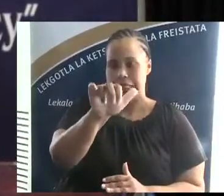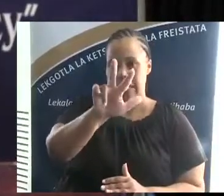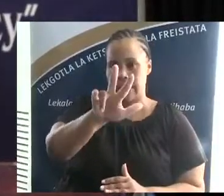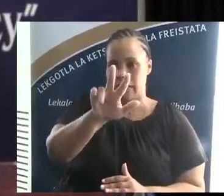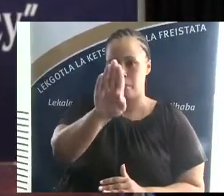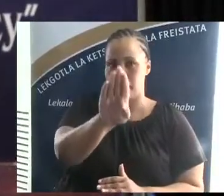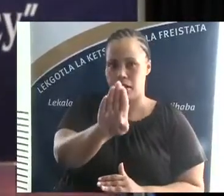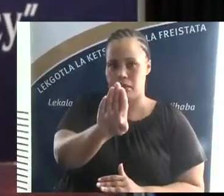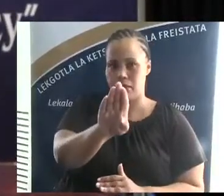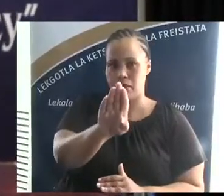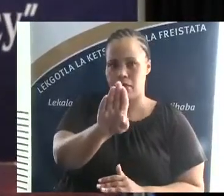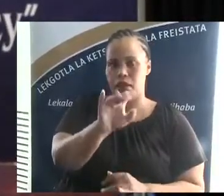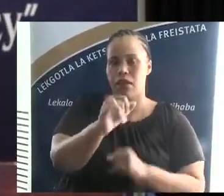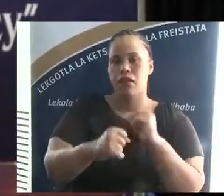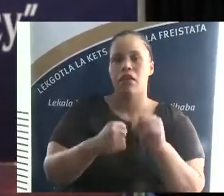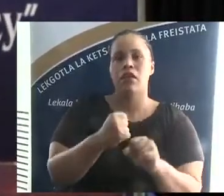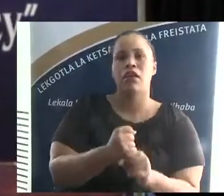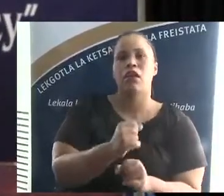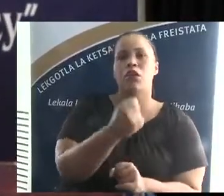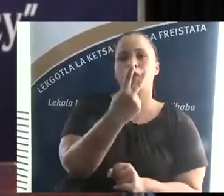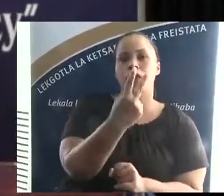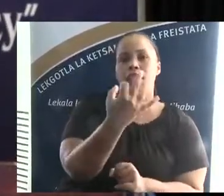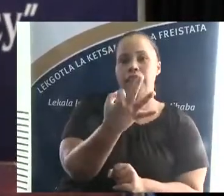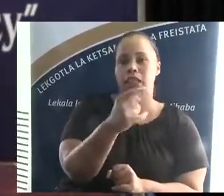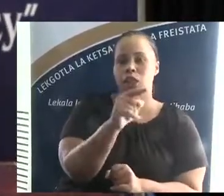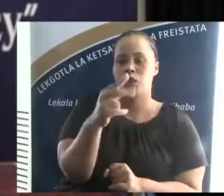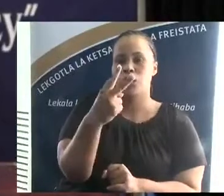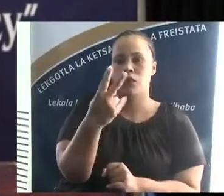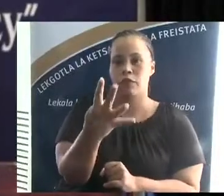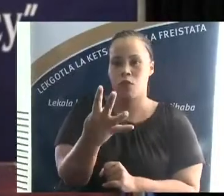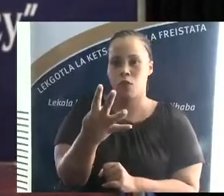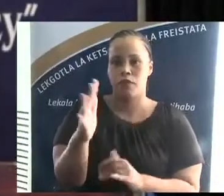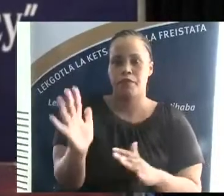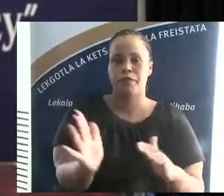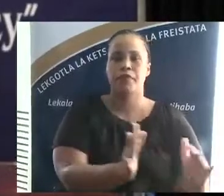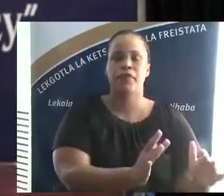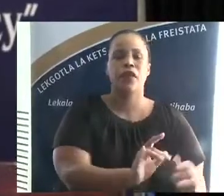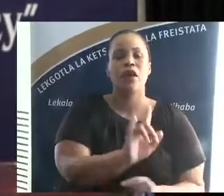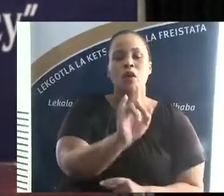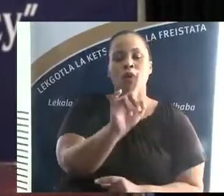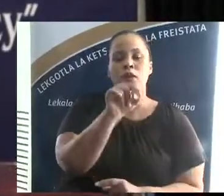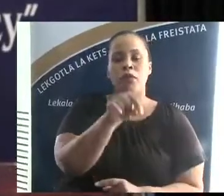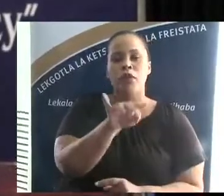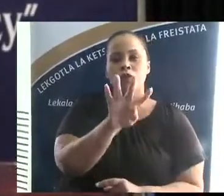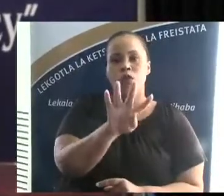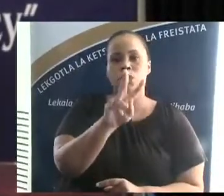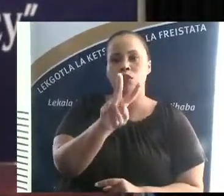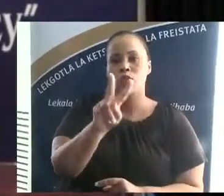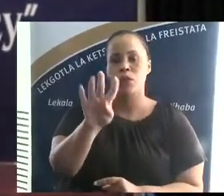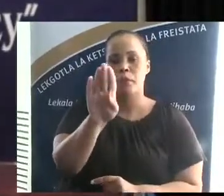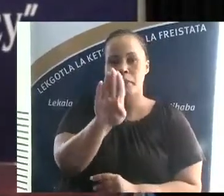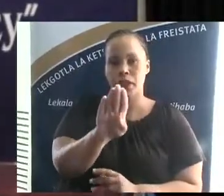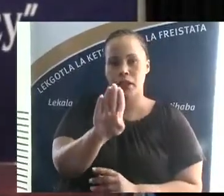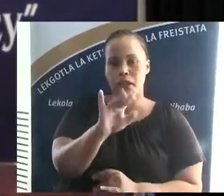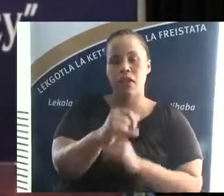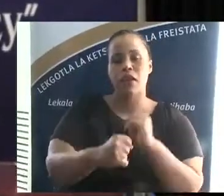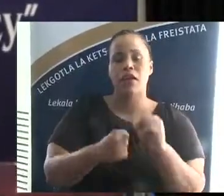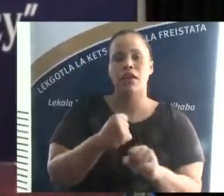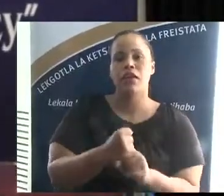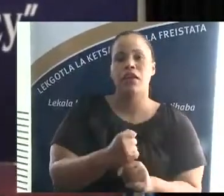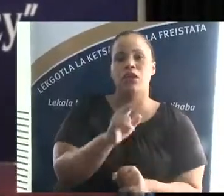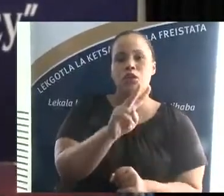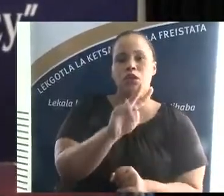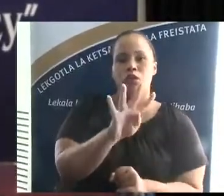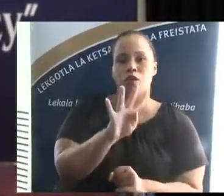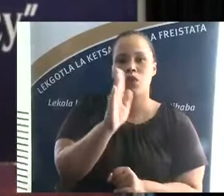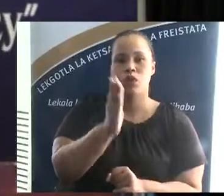1.368 billion in the 23-24 financial year, and 1.422 billion in the